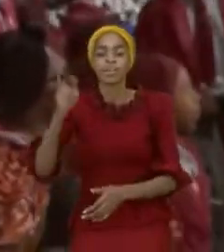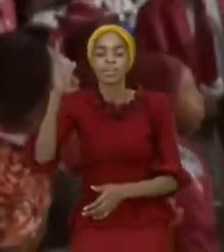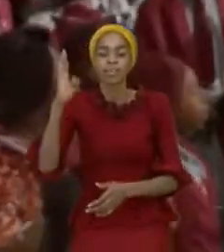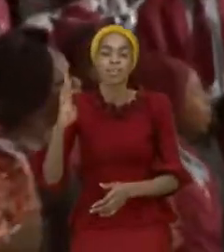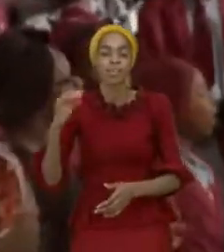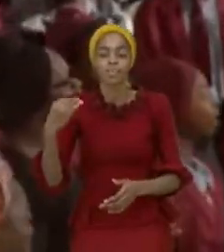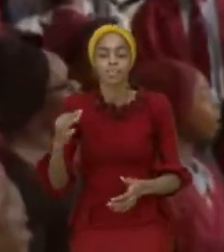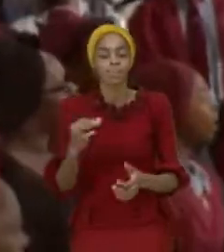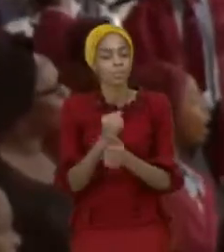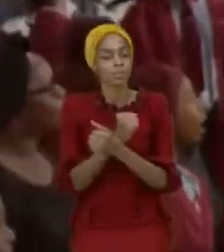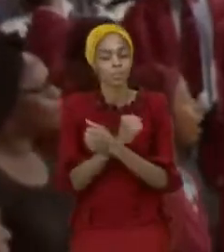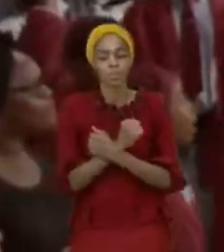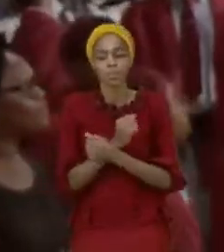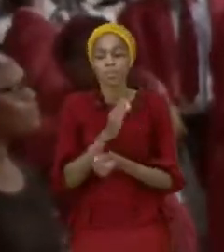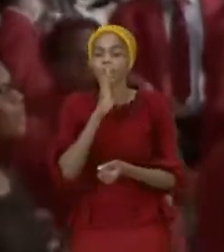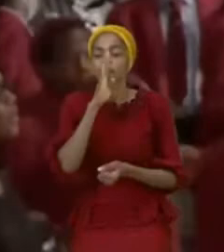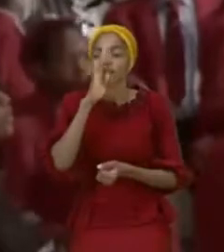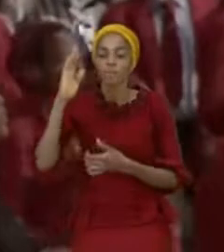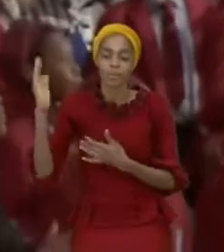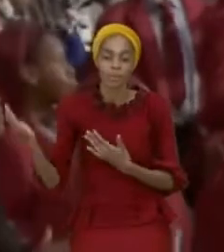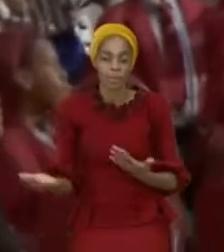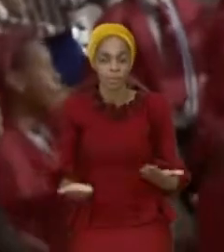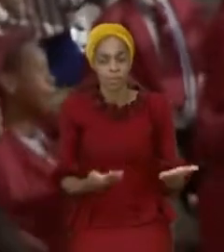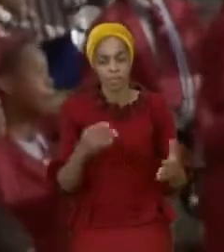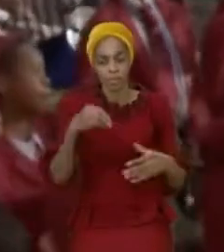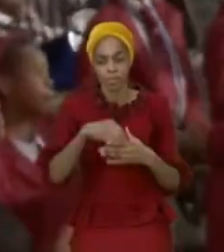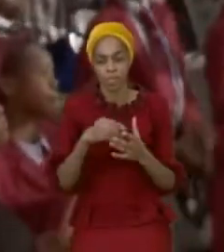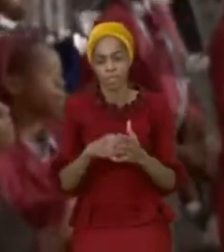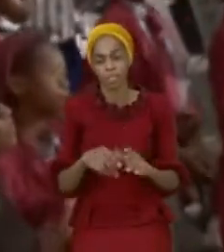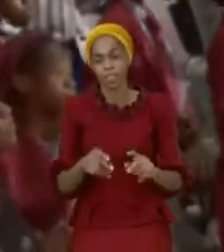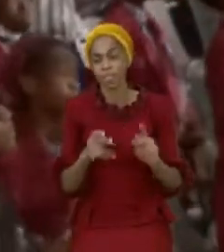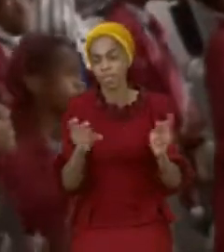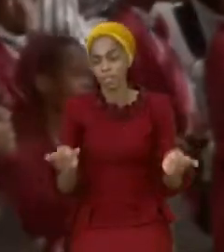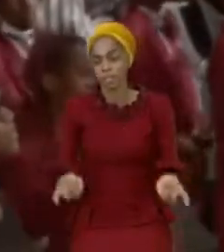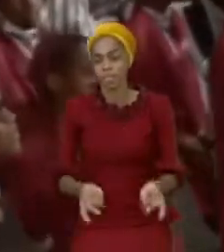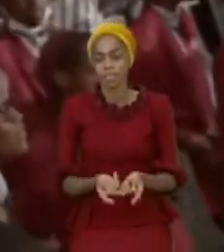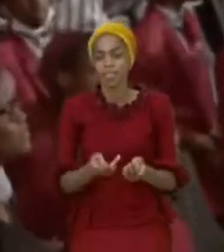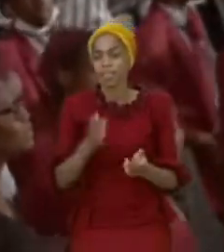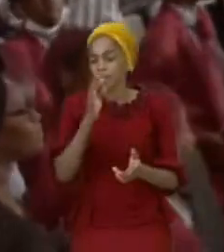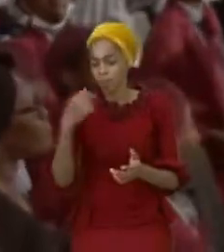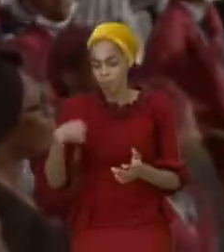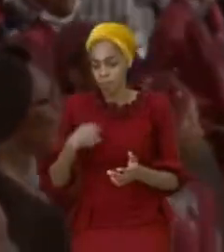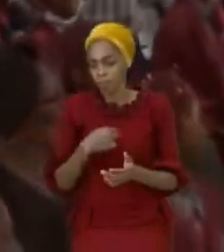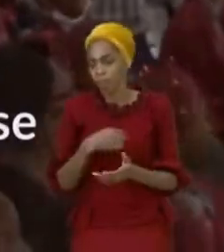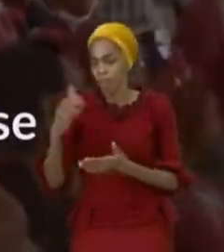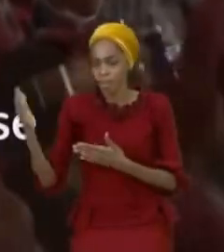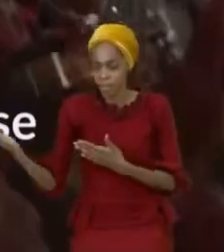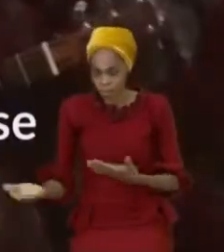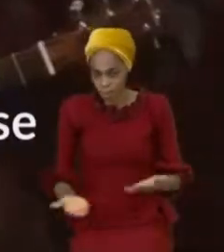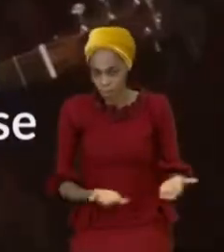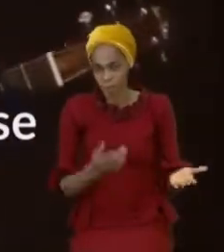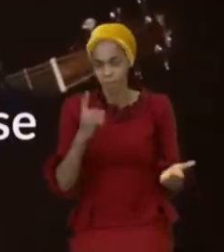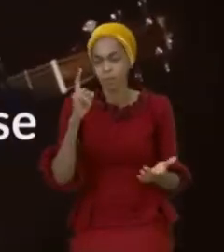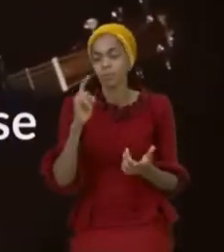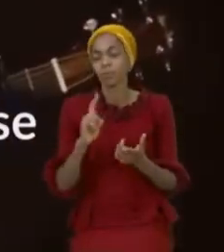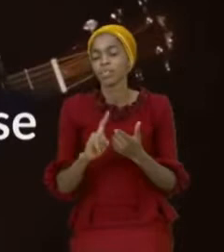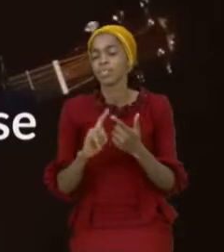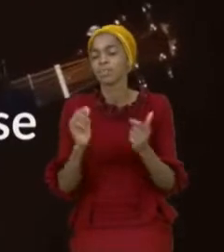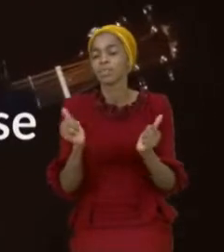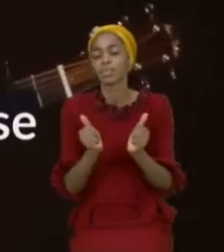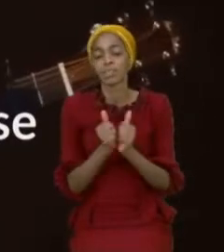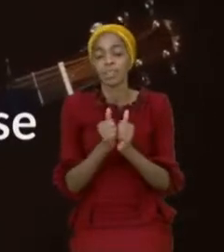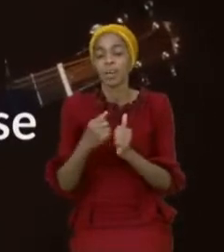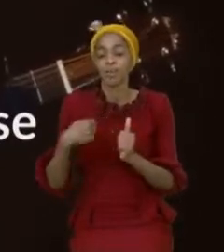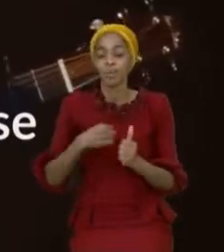Almighty God of love, be welcomed in this place. Cause we welcome you with